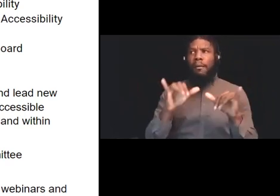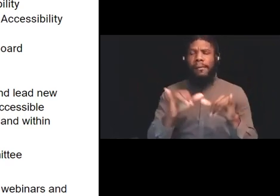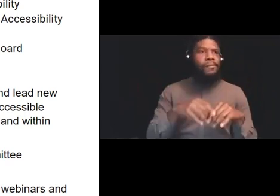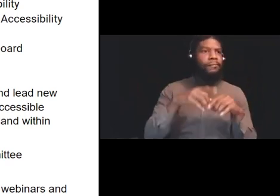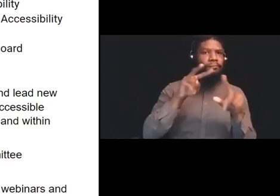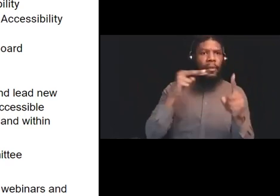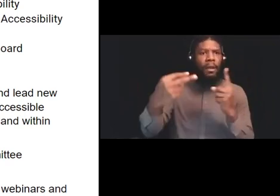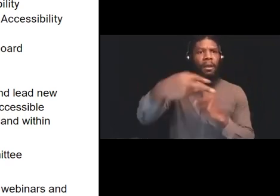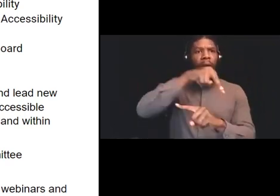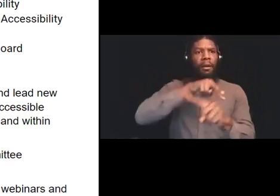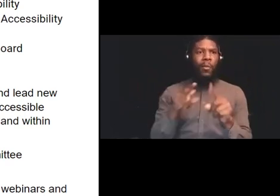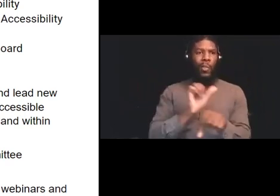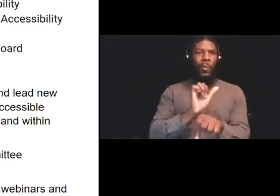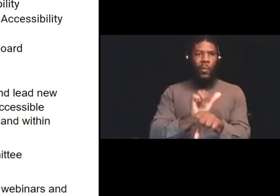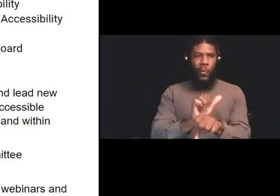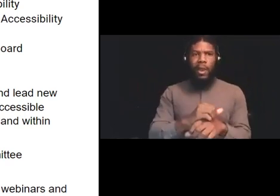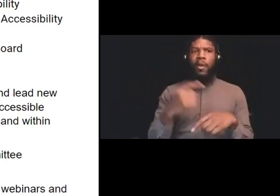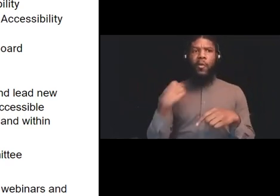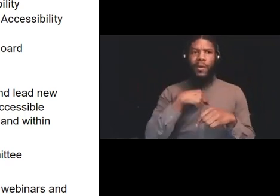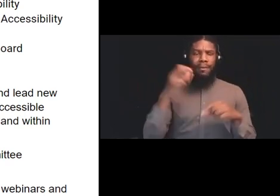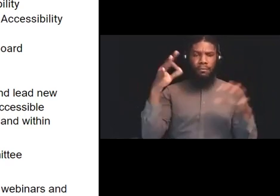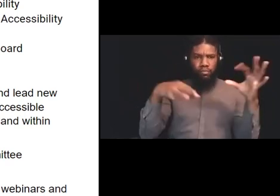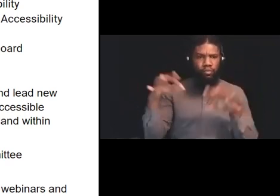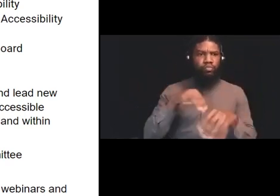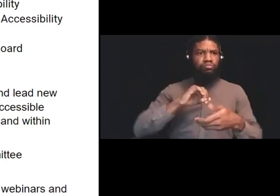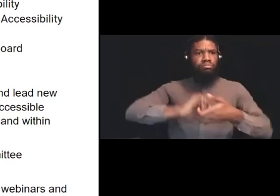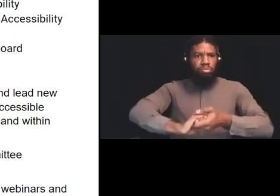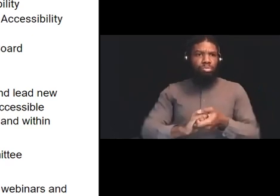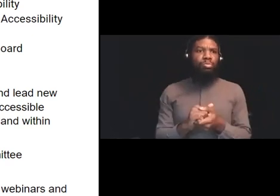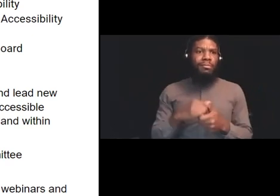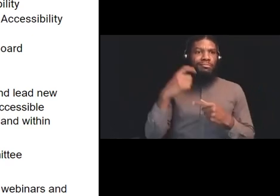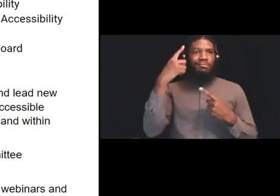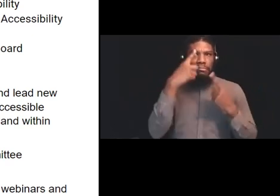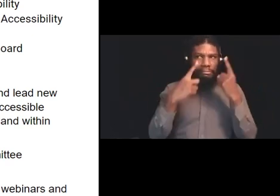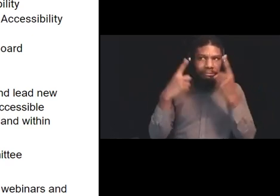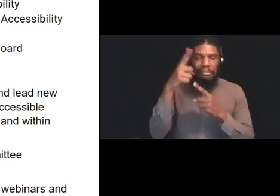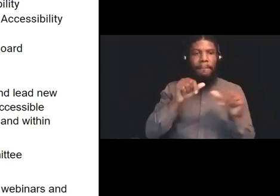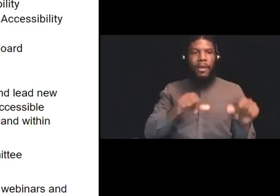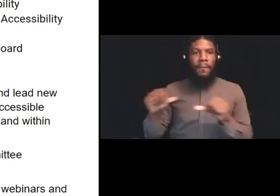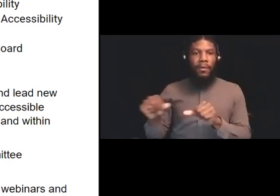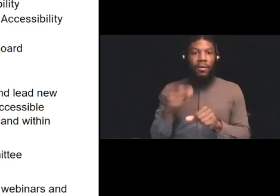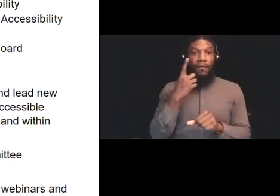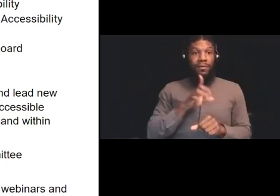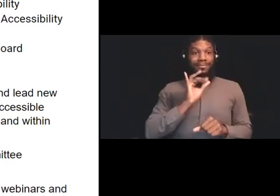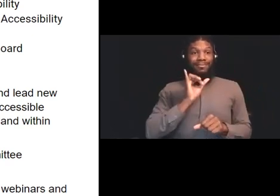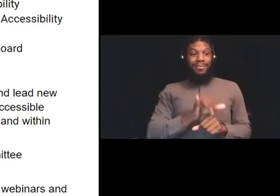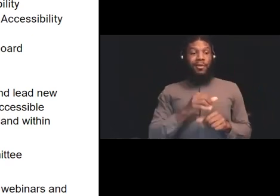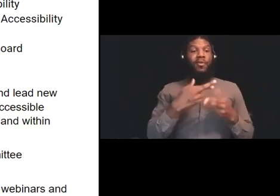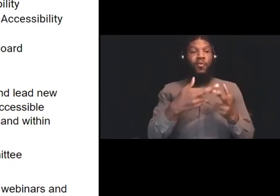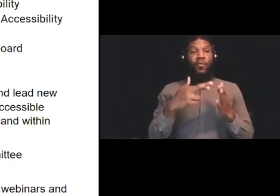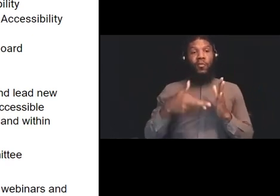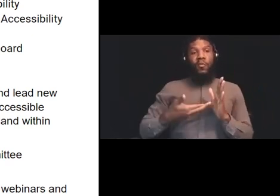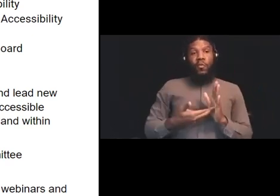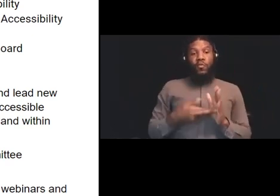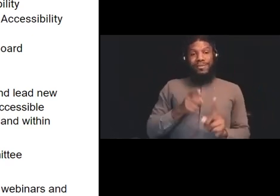that we can collaborate as thoughtfully as possible. In terms of the co-chair's role specifically, our committee is looking